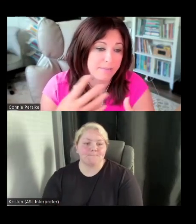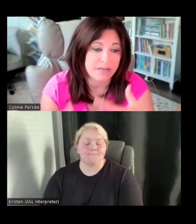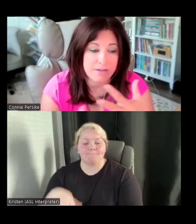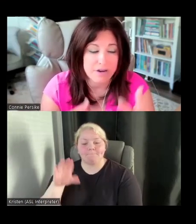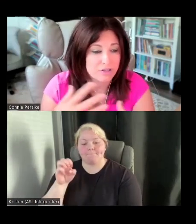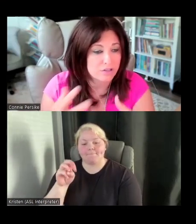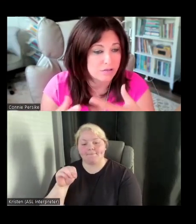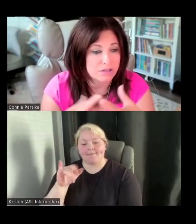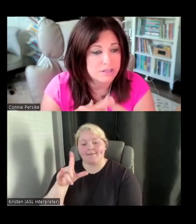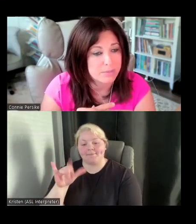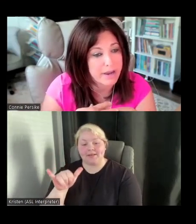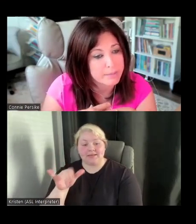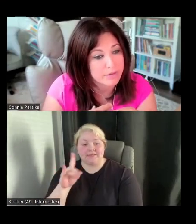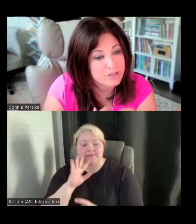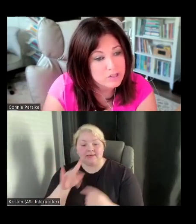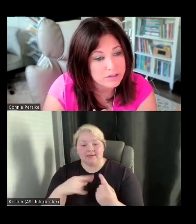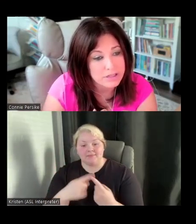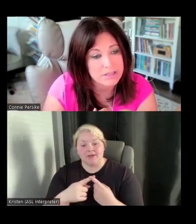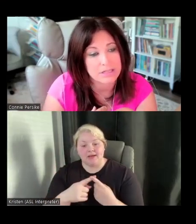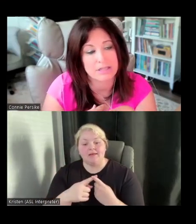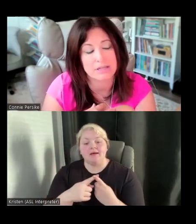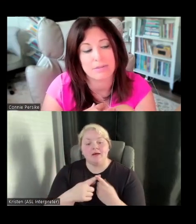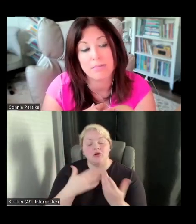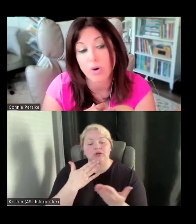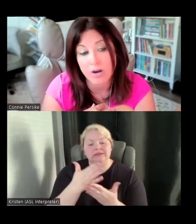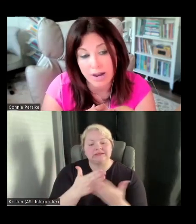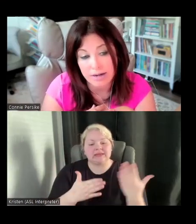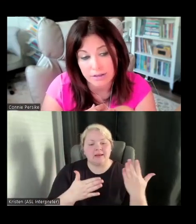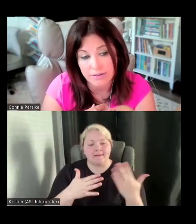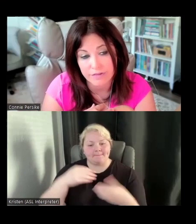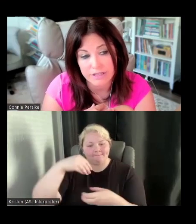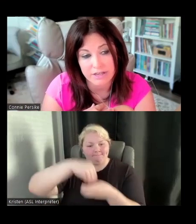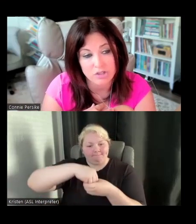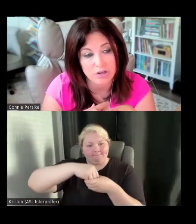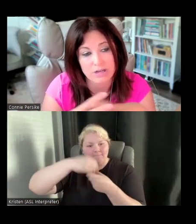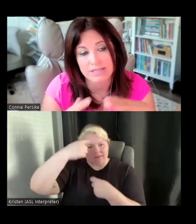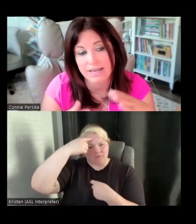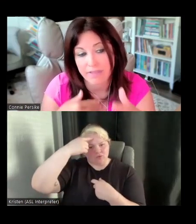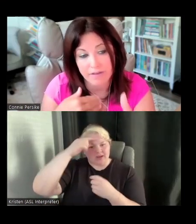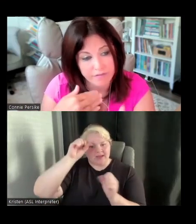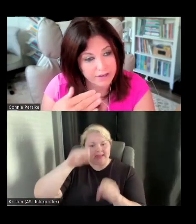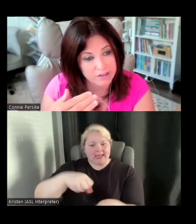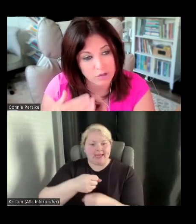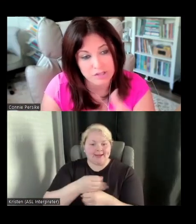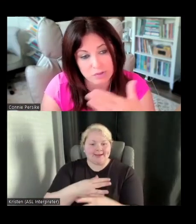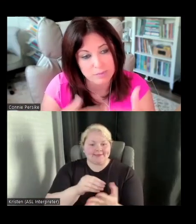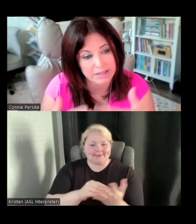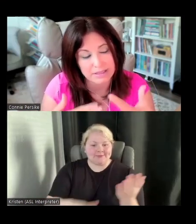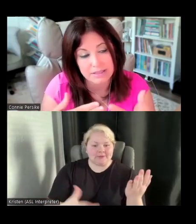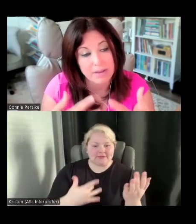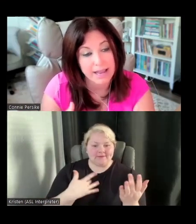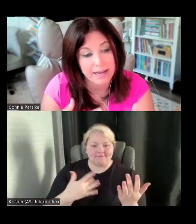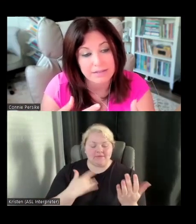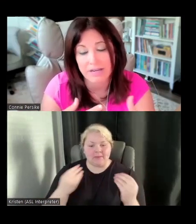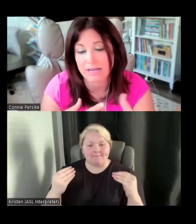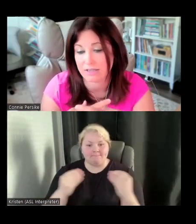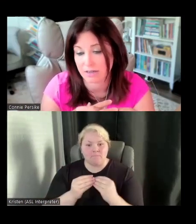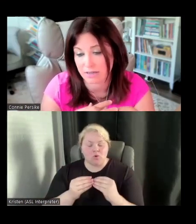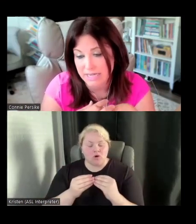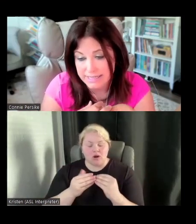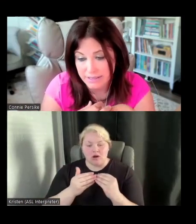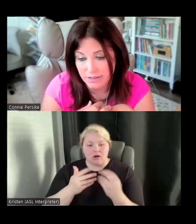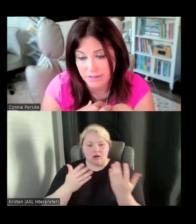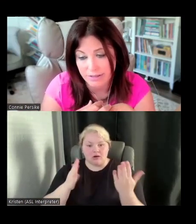cause many of our students to be hypervigilant and to be more on alert for danger, and to have that stress response system